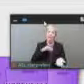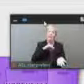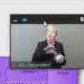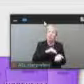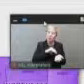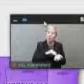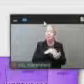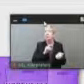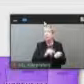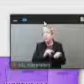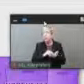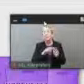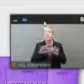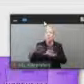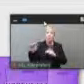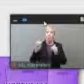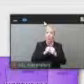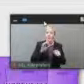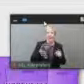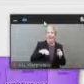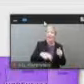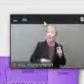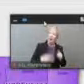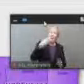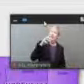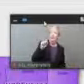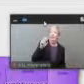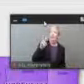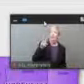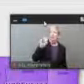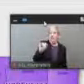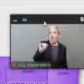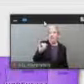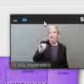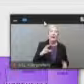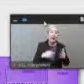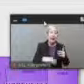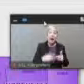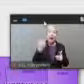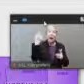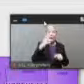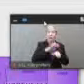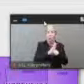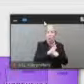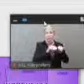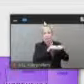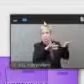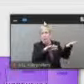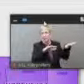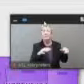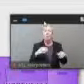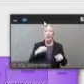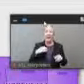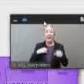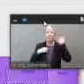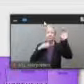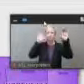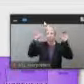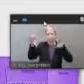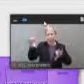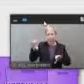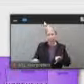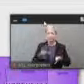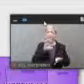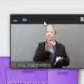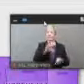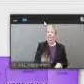high SVI and high COVID positivity. And you can look, we've broken it down into 5 regions. And we want to also